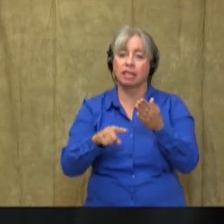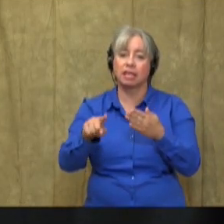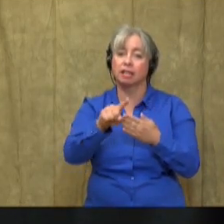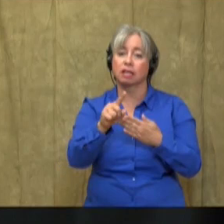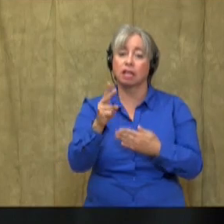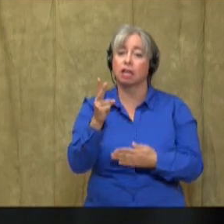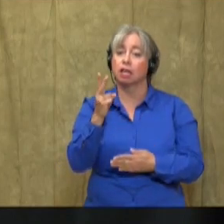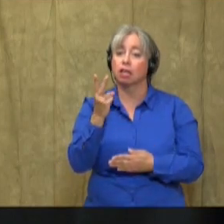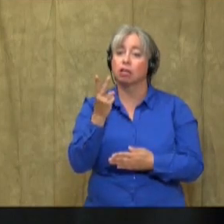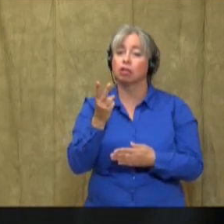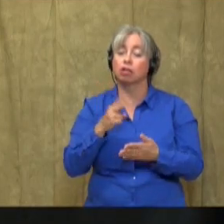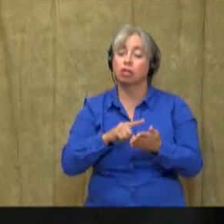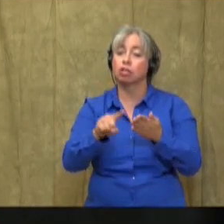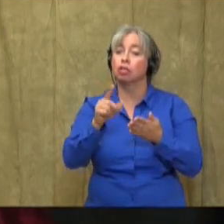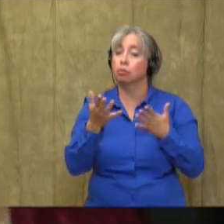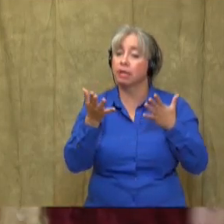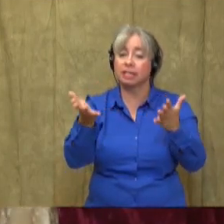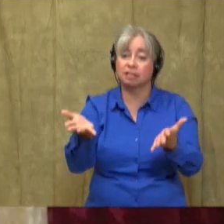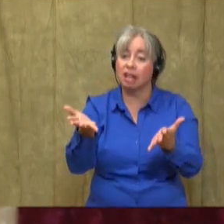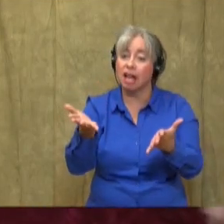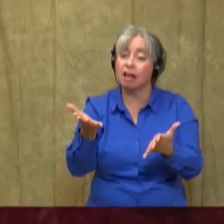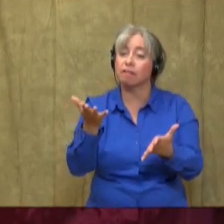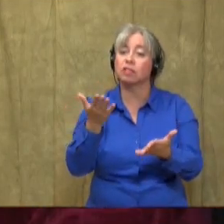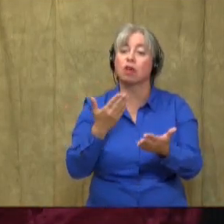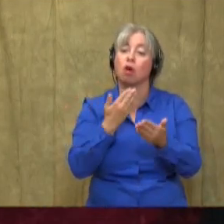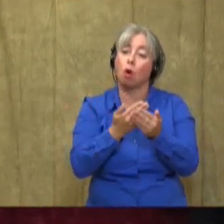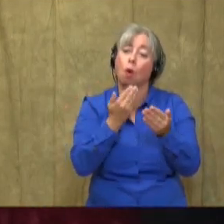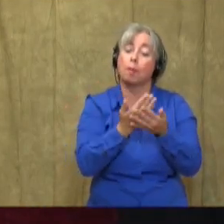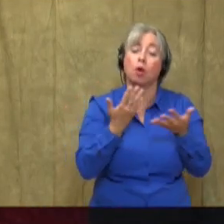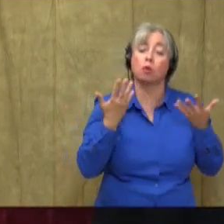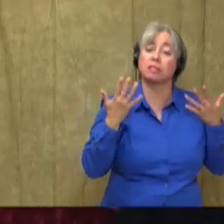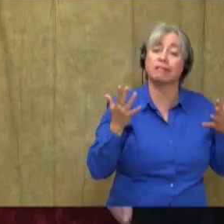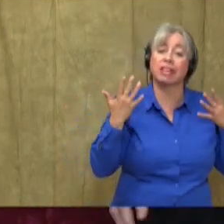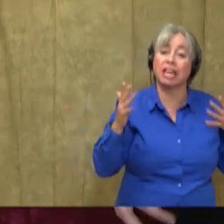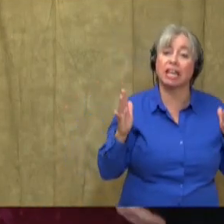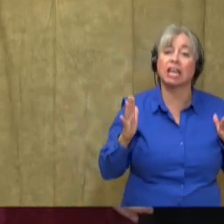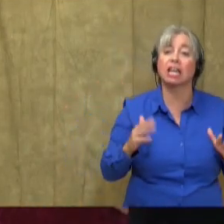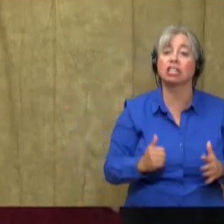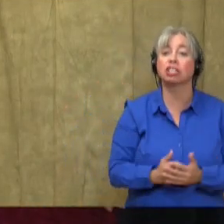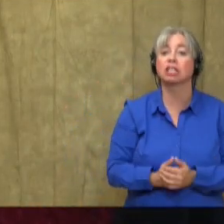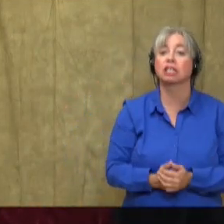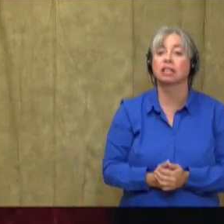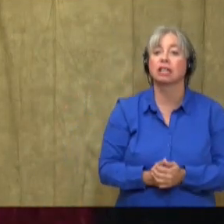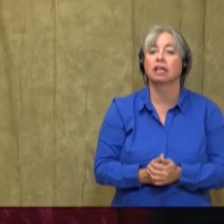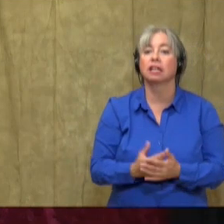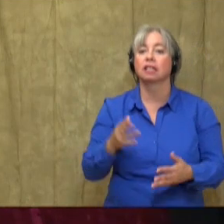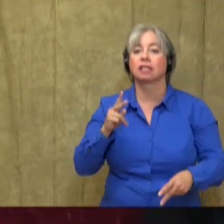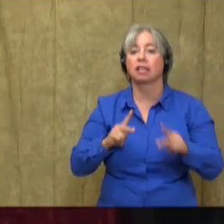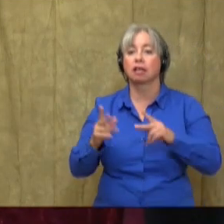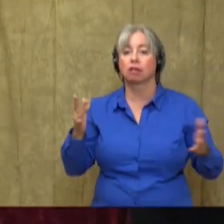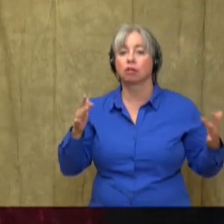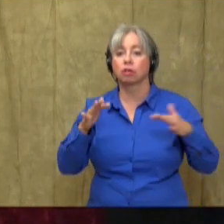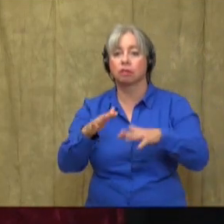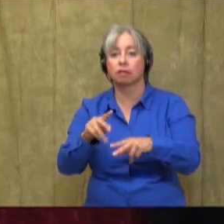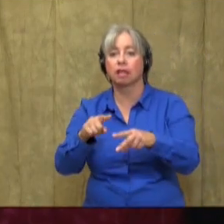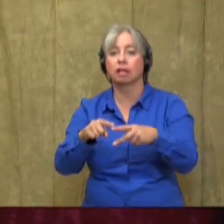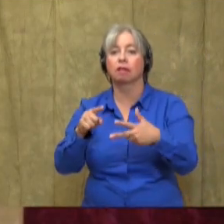have 2 weeks left, guys, so we're almost done, but we got a lot more interesting stuff to talk about. The Crusades, the Magna